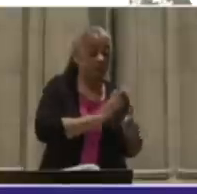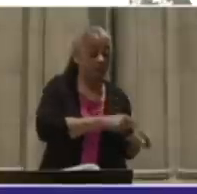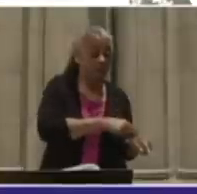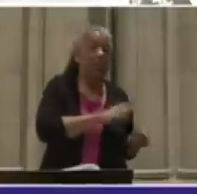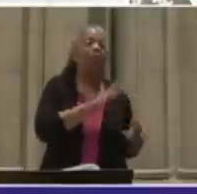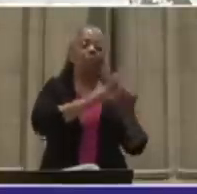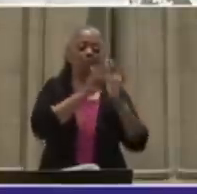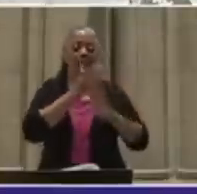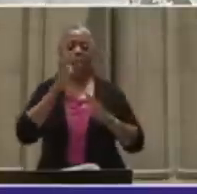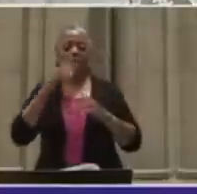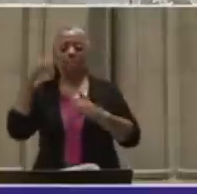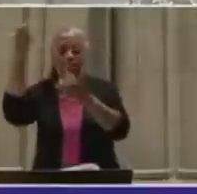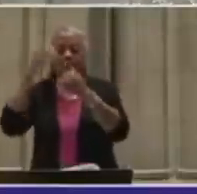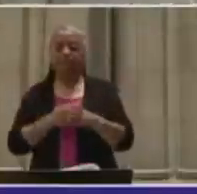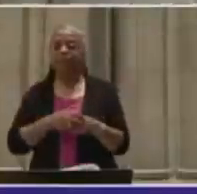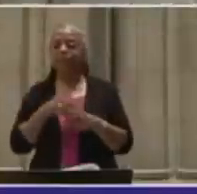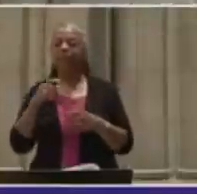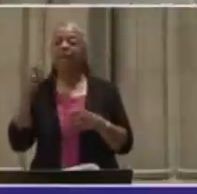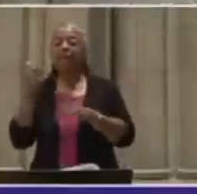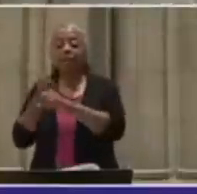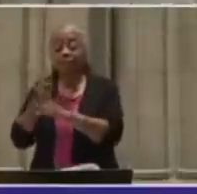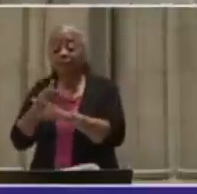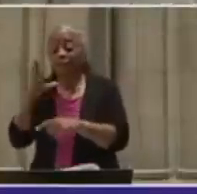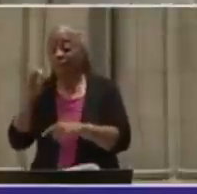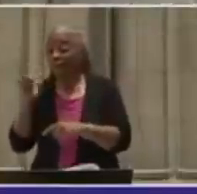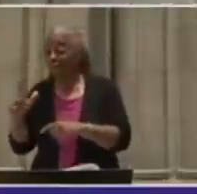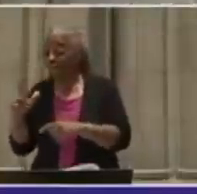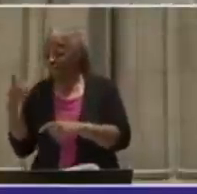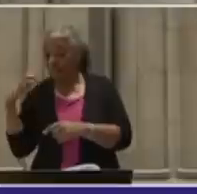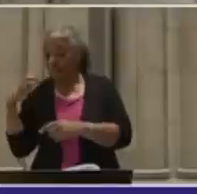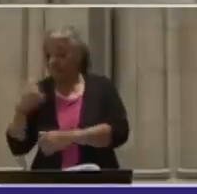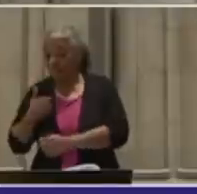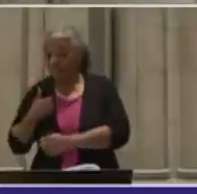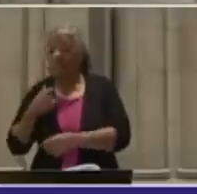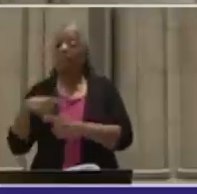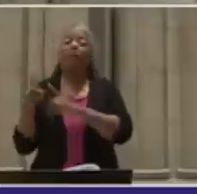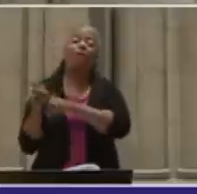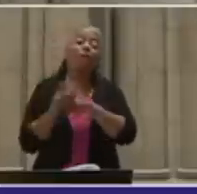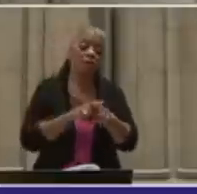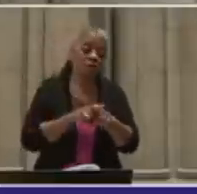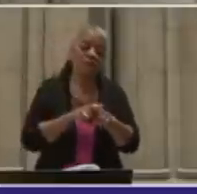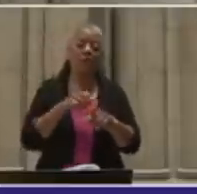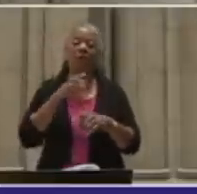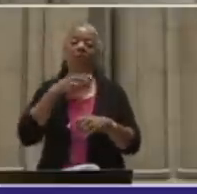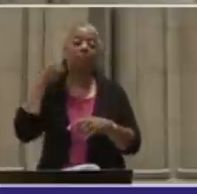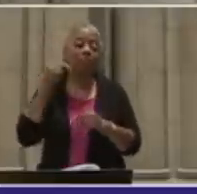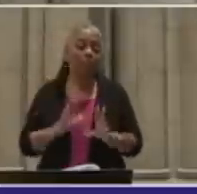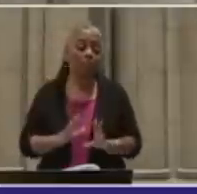minister. America accepting death is no longer an option